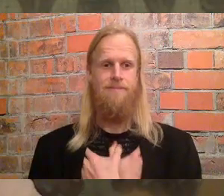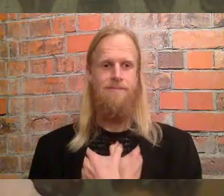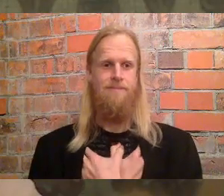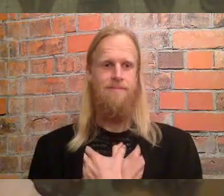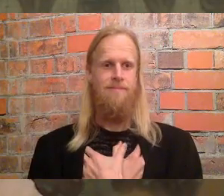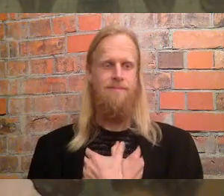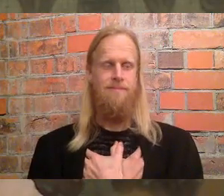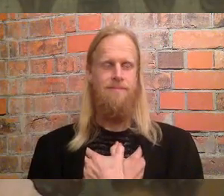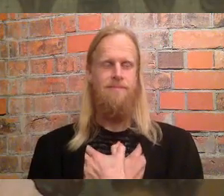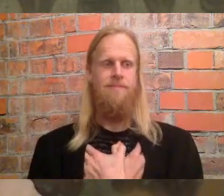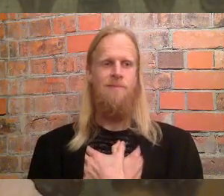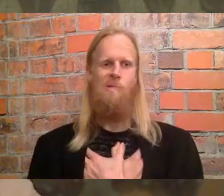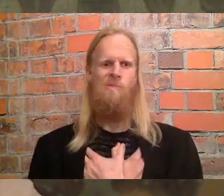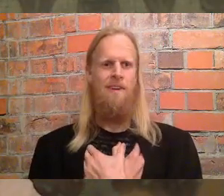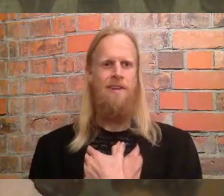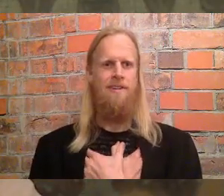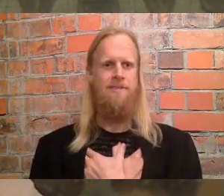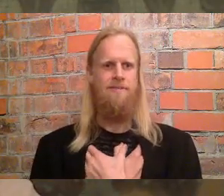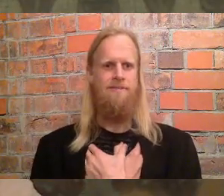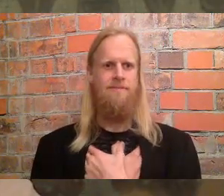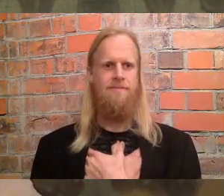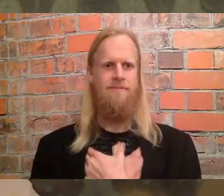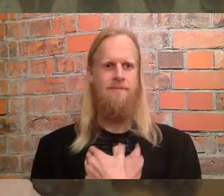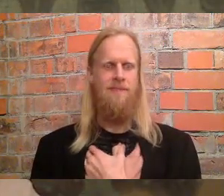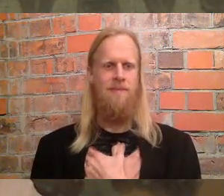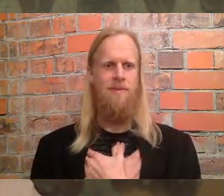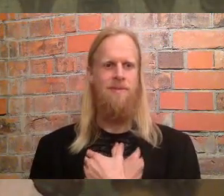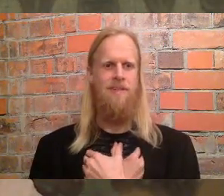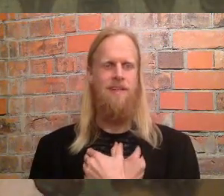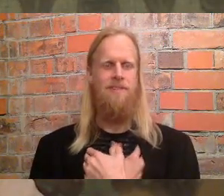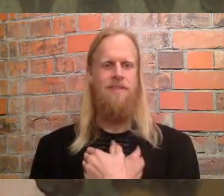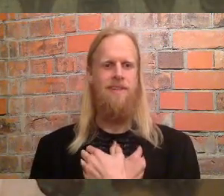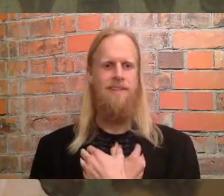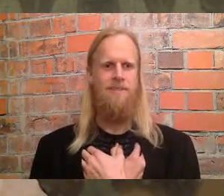I'm open to loving and accepting myself.